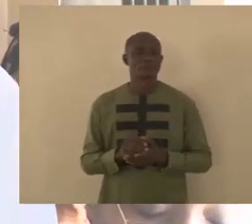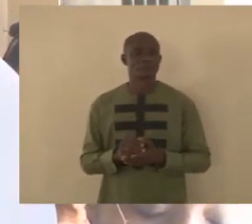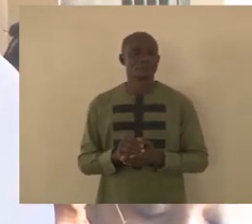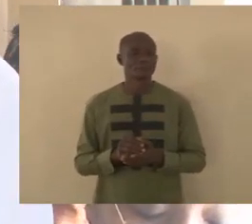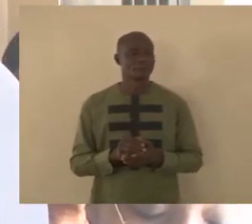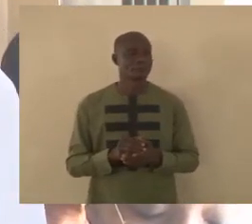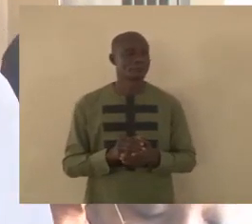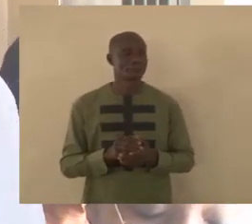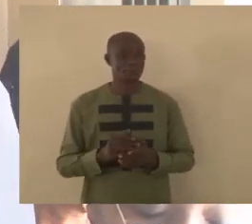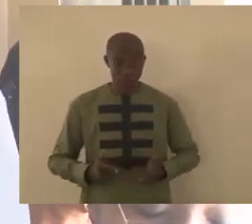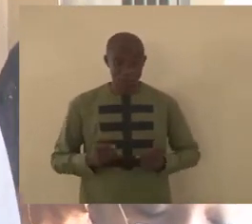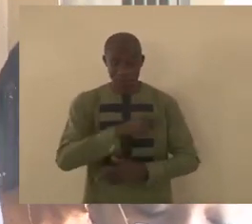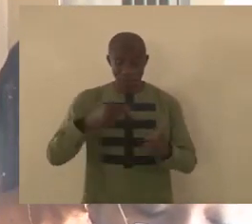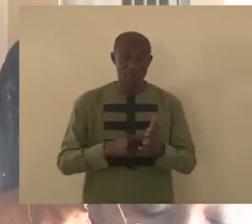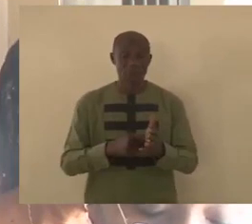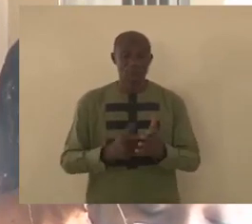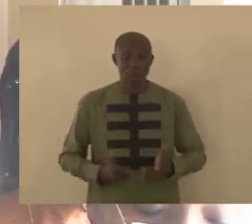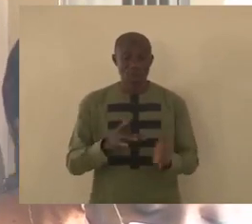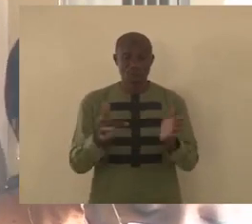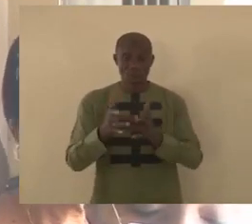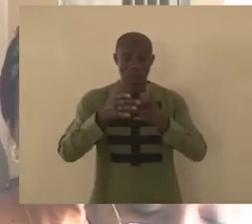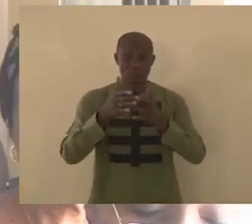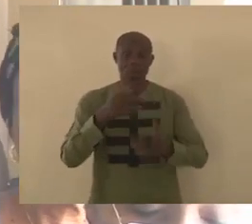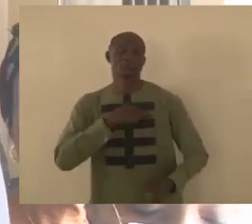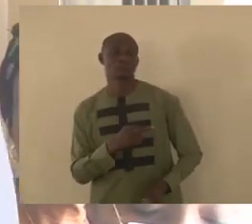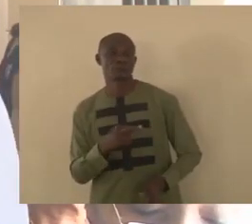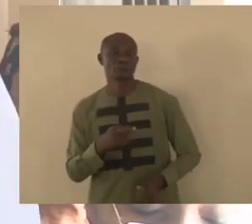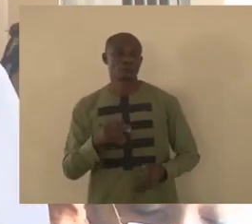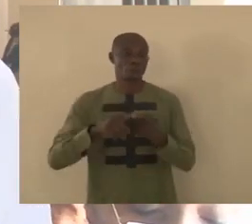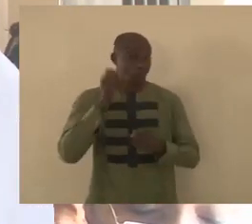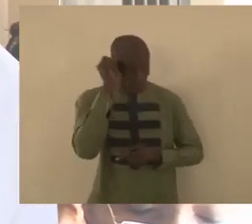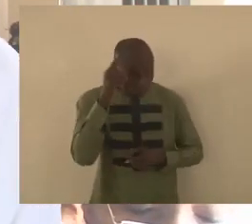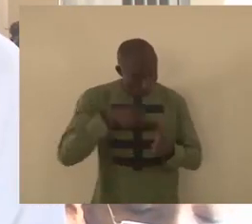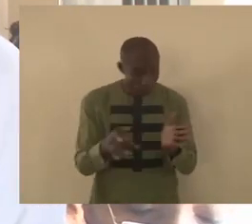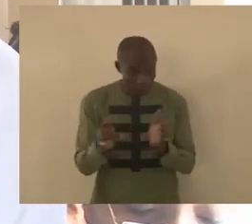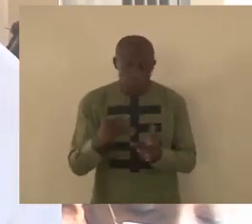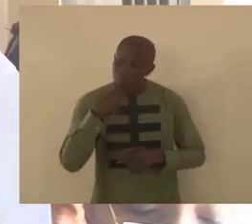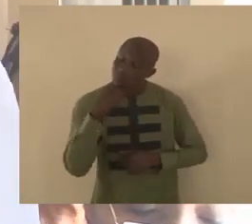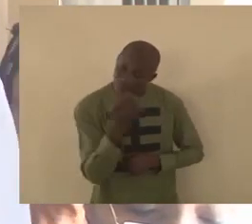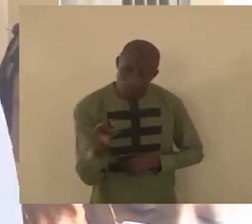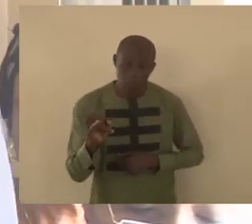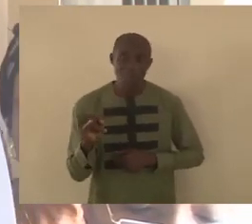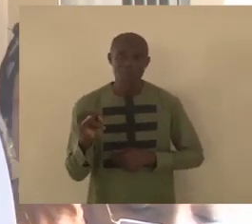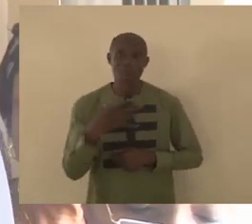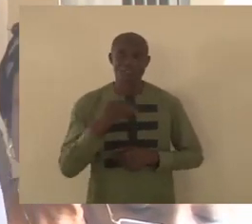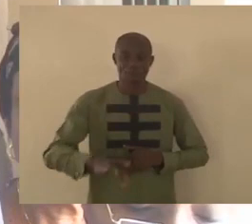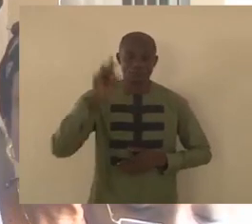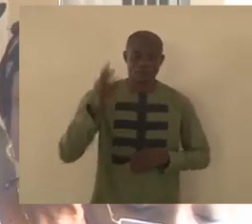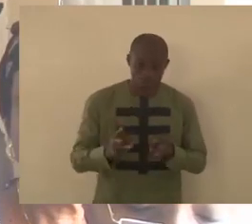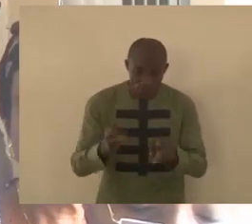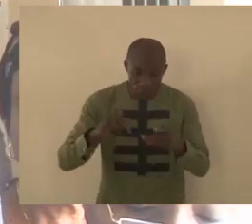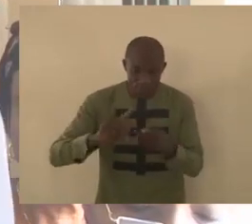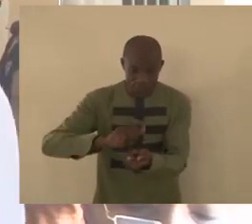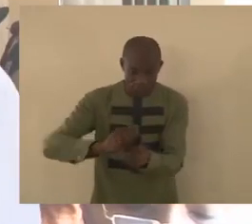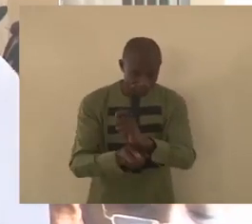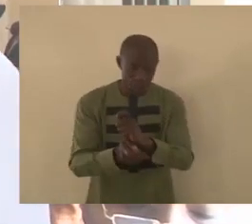really. If we really want to live this life of Christianity, to understand what Jesus is saying to us and find